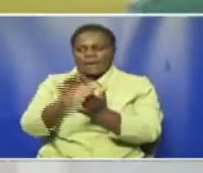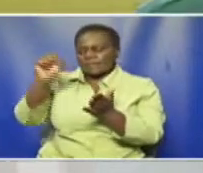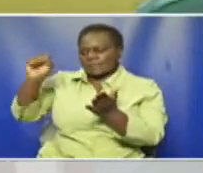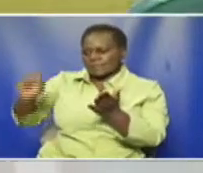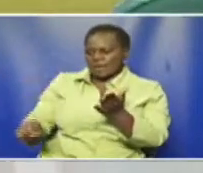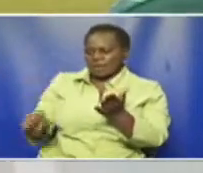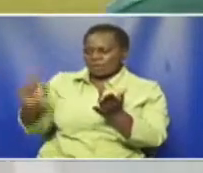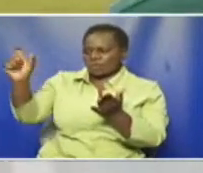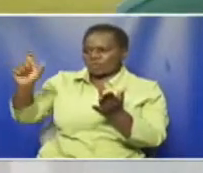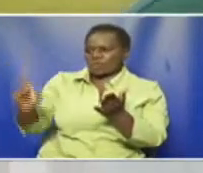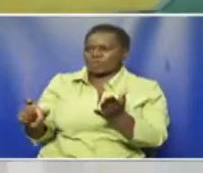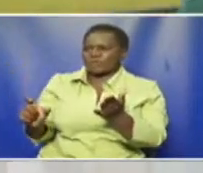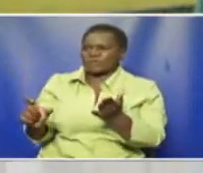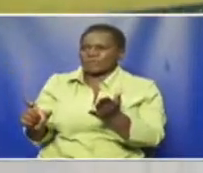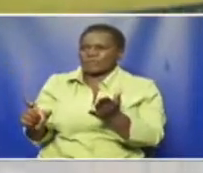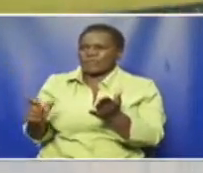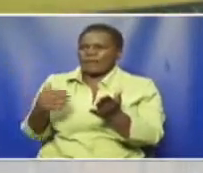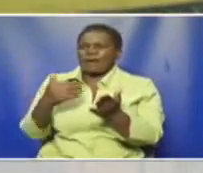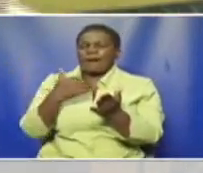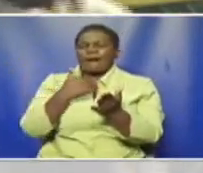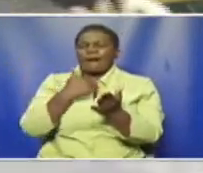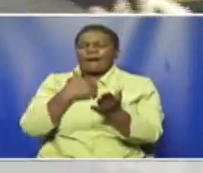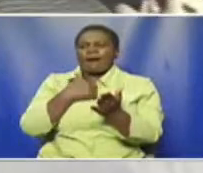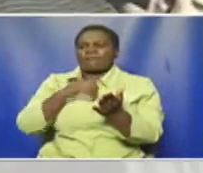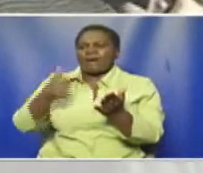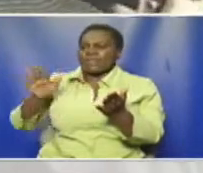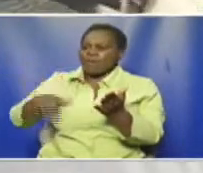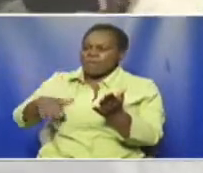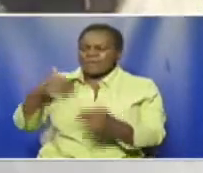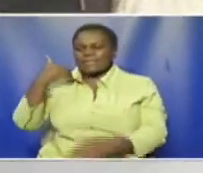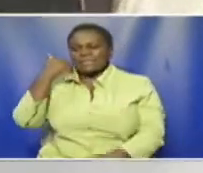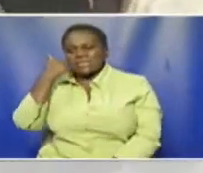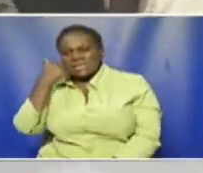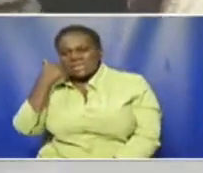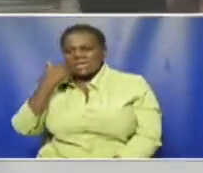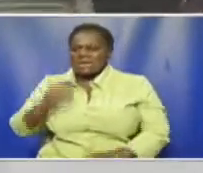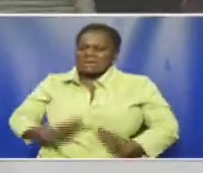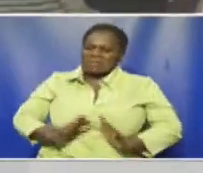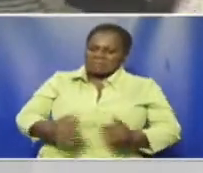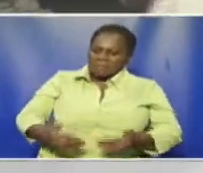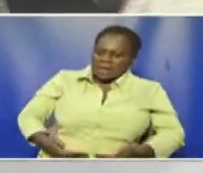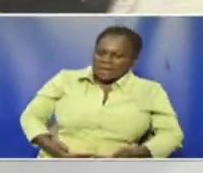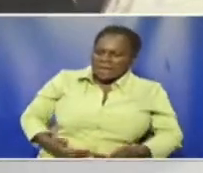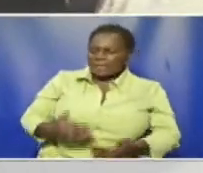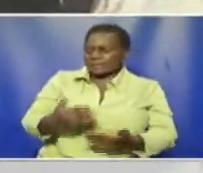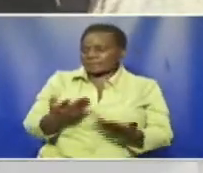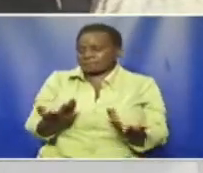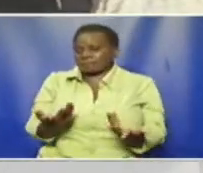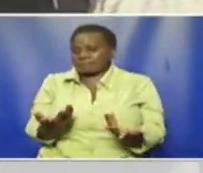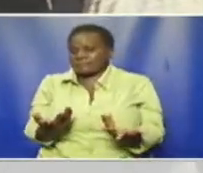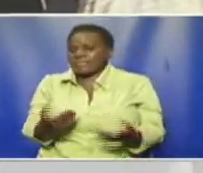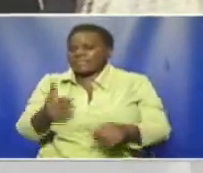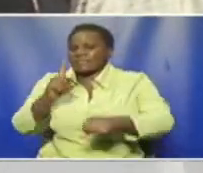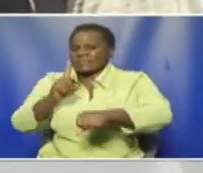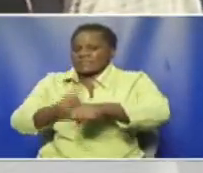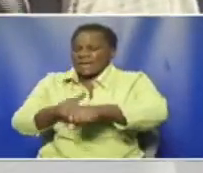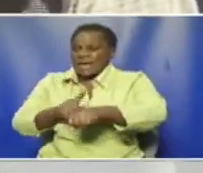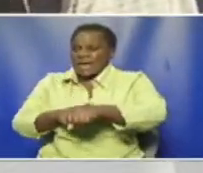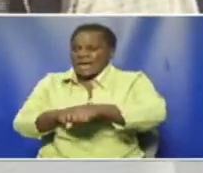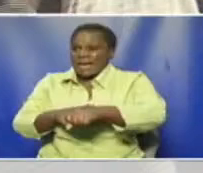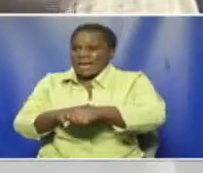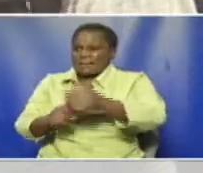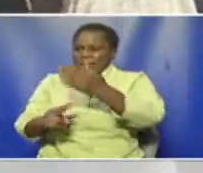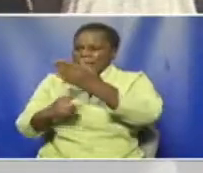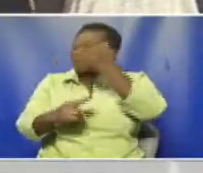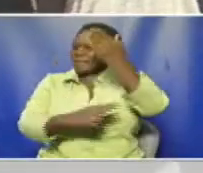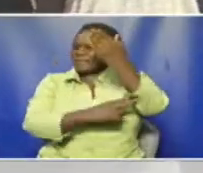Coast. Tukwenda na bridge na wanawake wengine wagonjwa, wajomba zetu wengine ni wagonjwa. Sasa wakati kwa na bridge kule wanaona